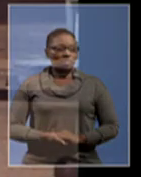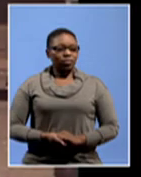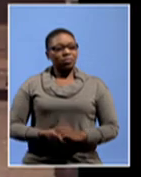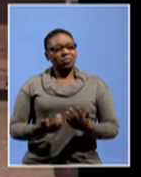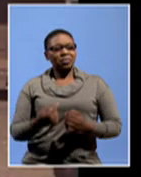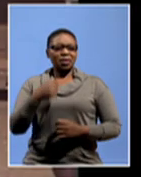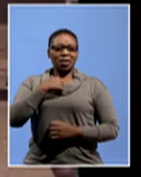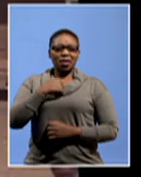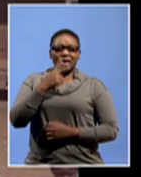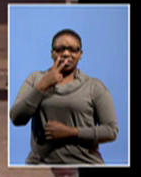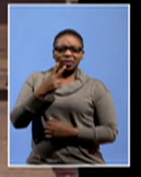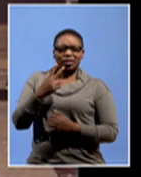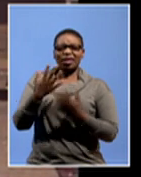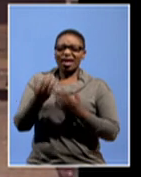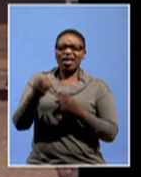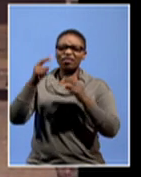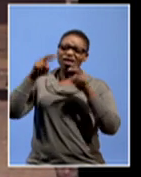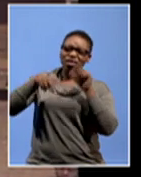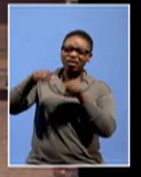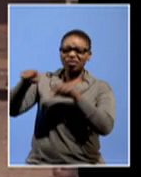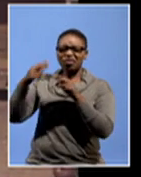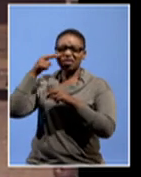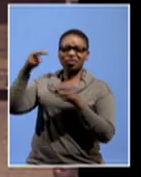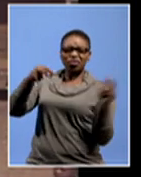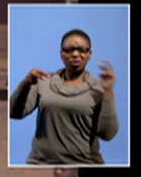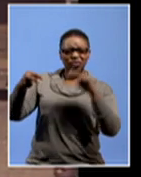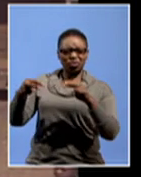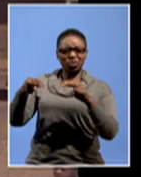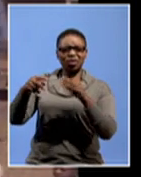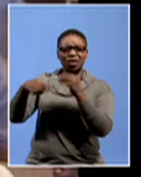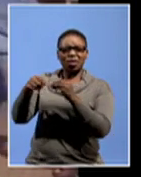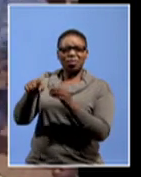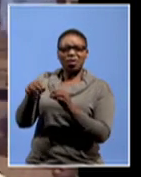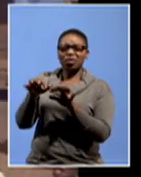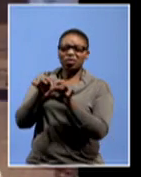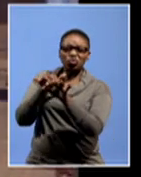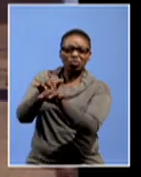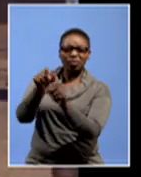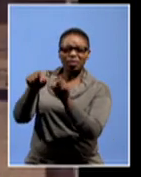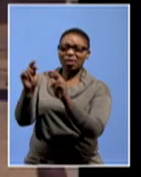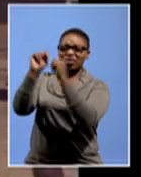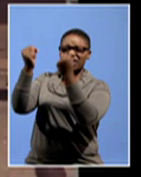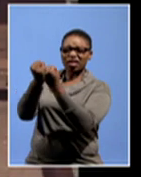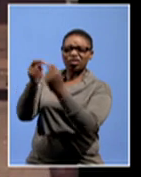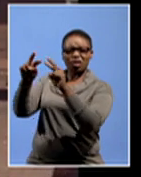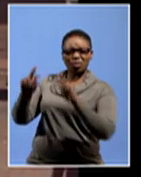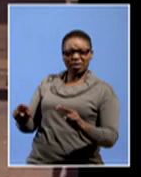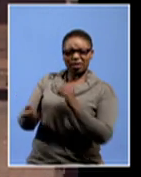Go bonela go na le maikutlo a fapafapanego mabapi le go ba gona ga madira a National Peacekeeping Force ka